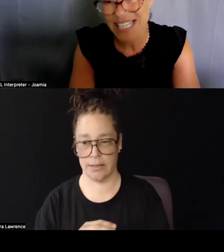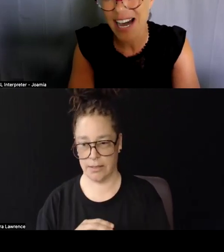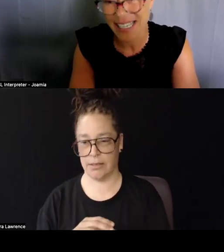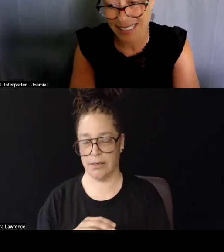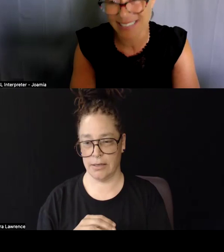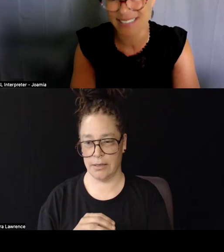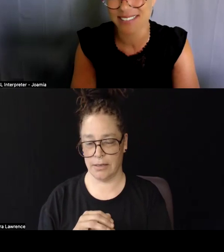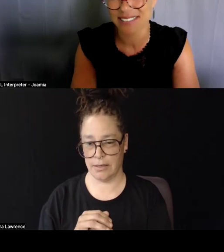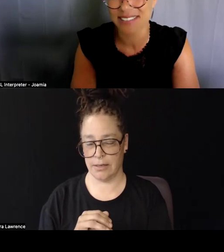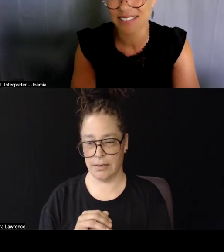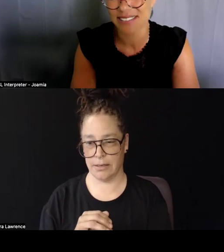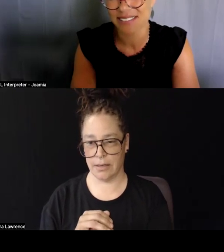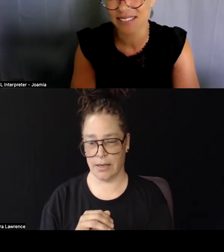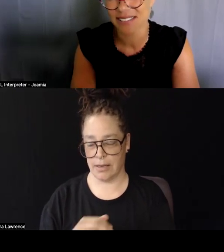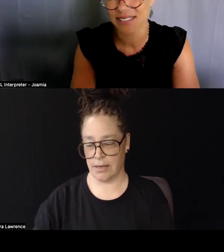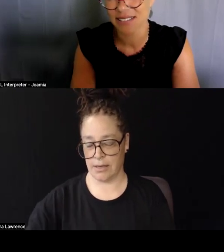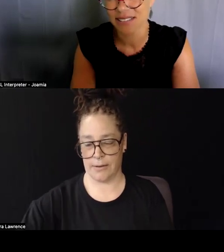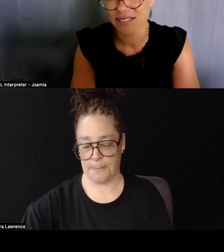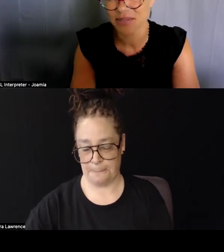We need to highlight.